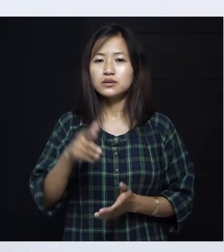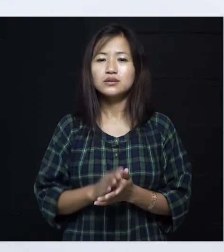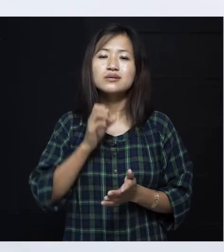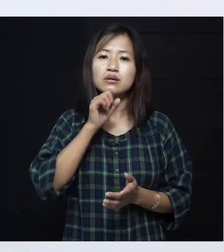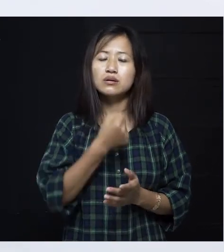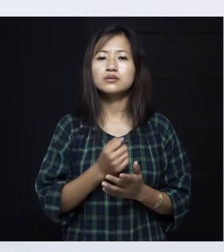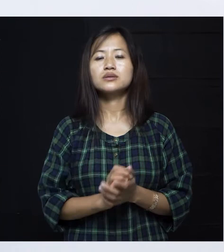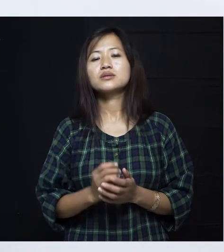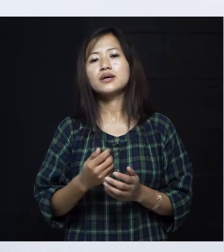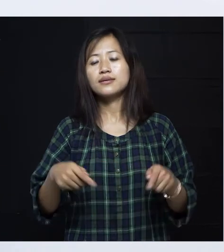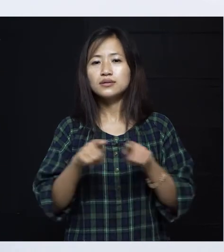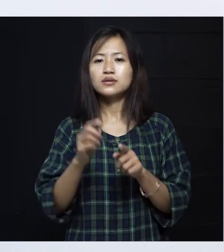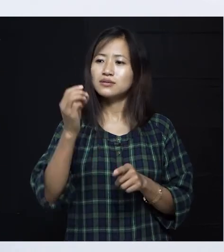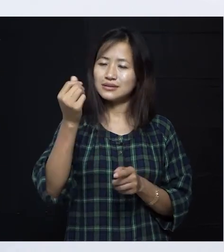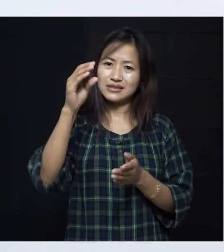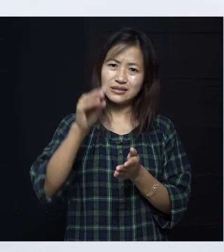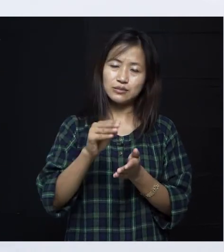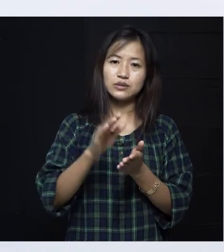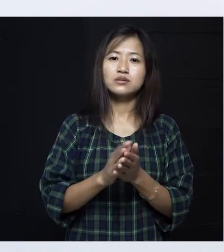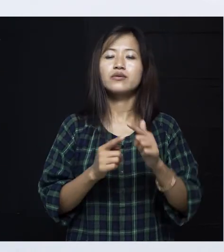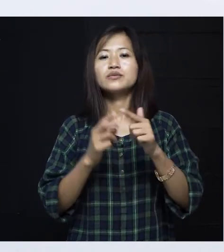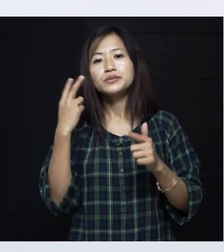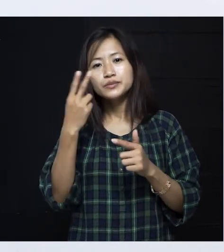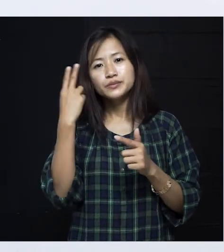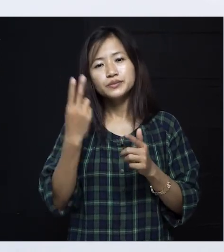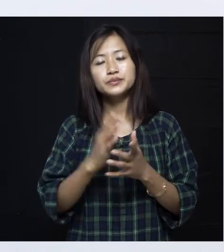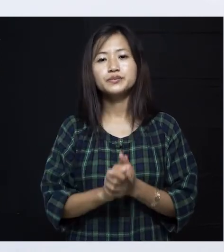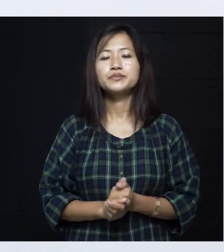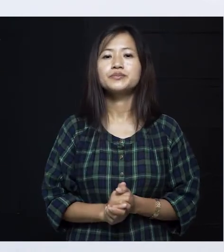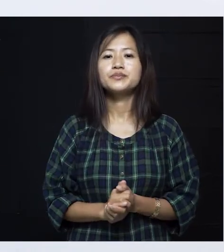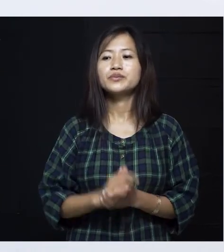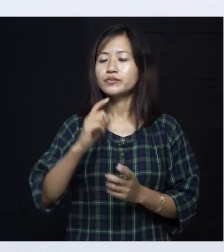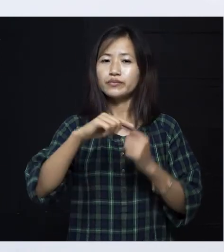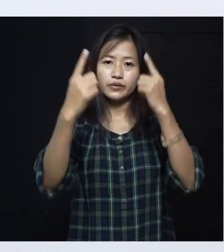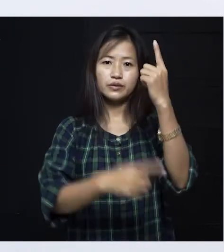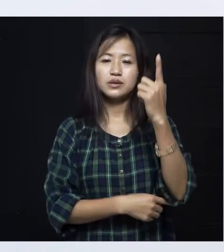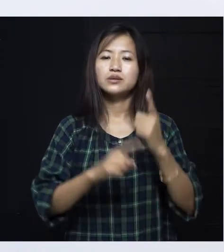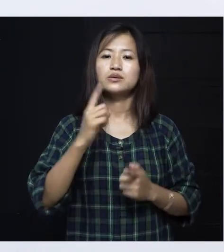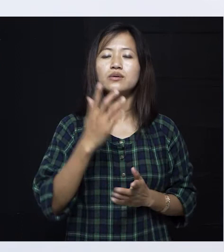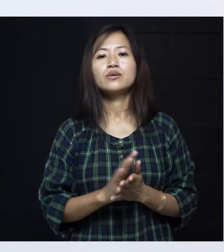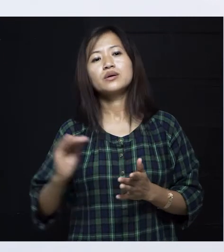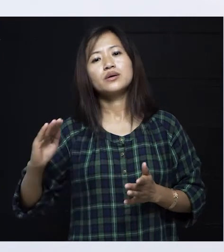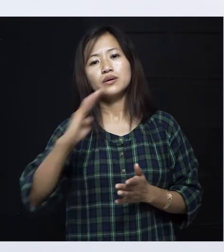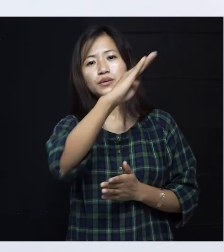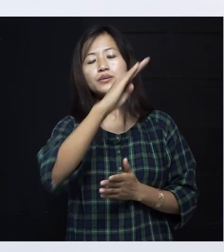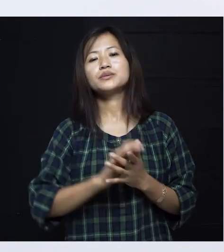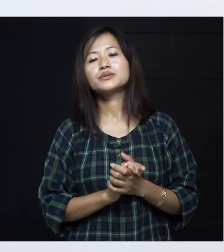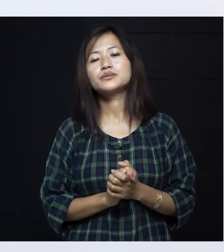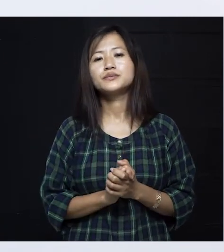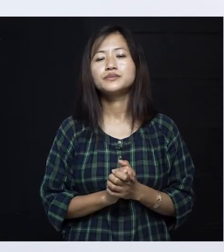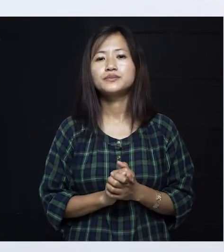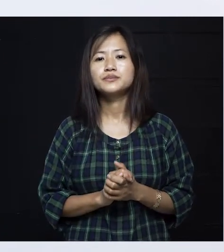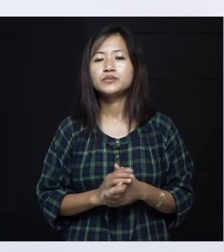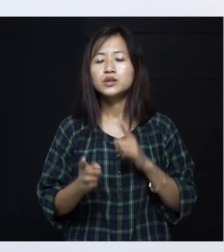oldest plus the cheapest means of transportation. Okay, then the last one is we have airways. Airways,